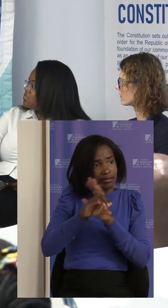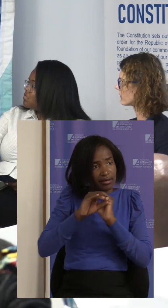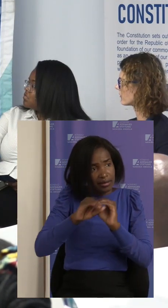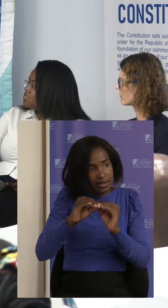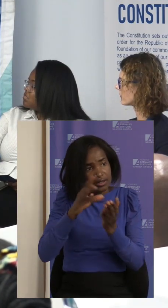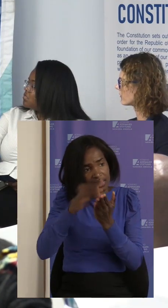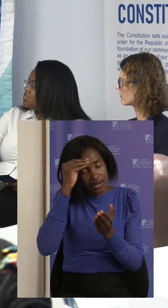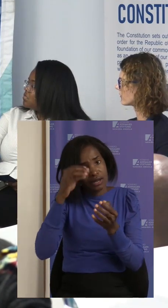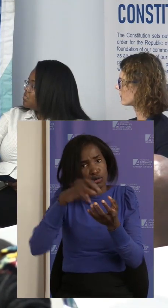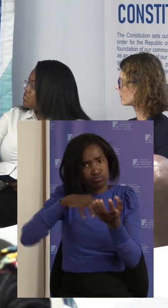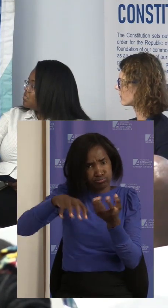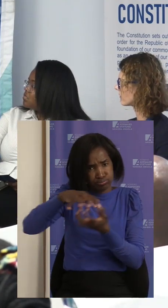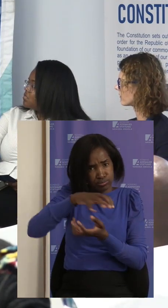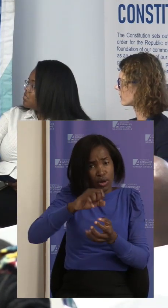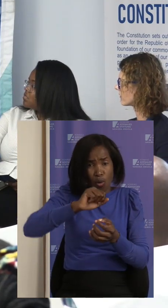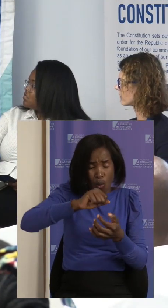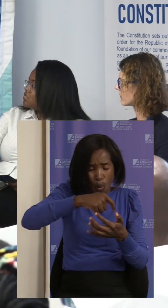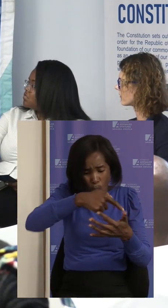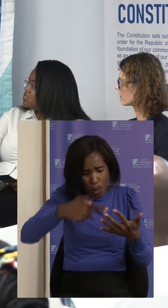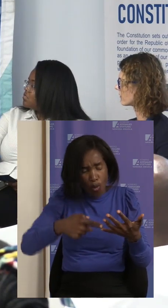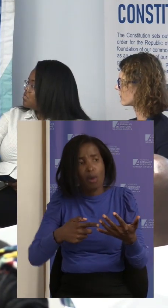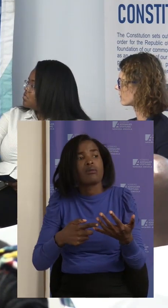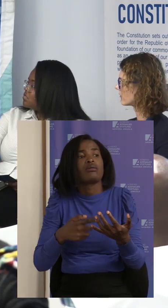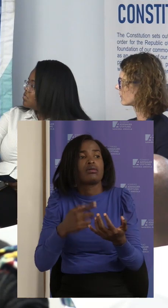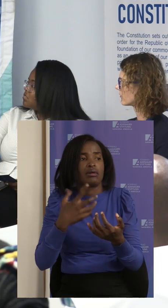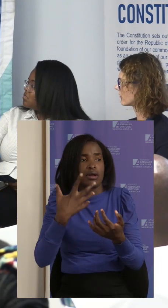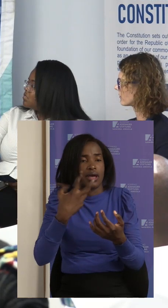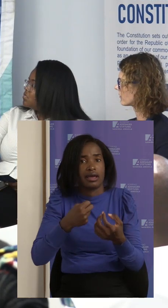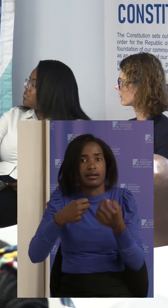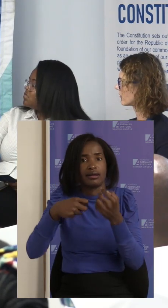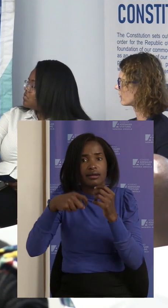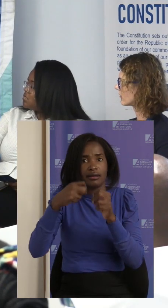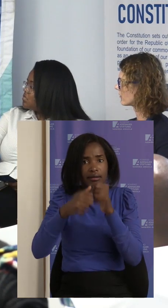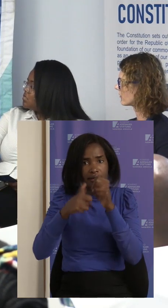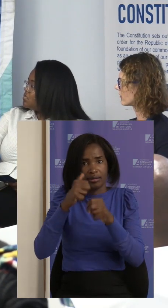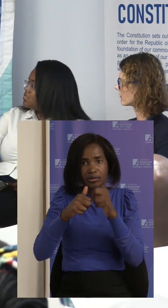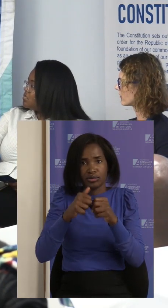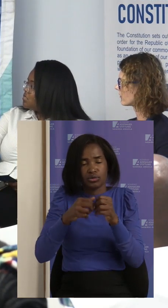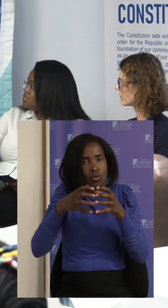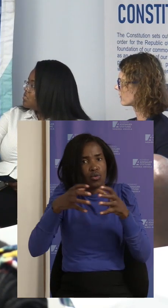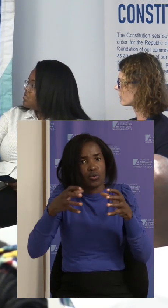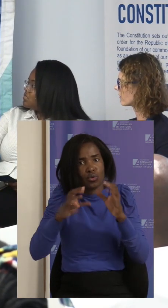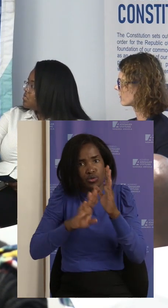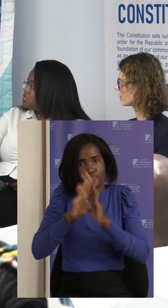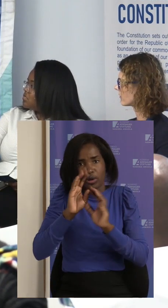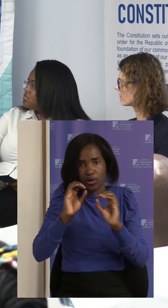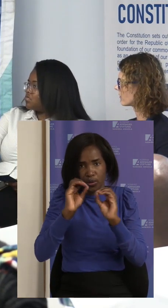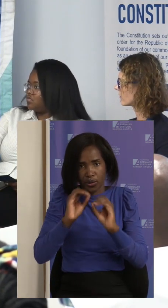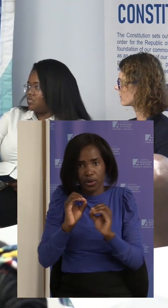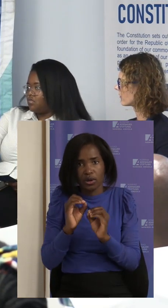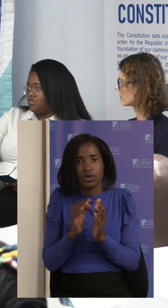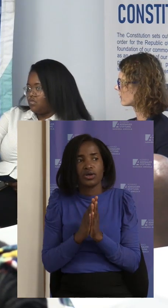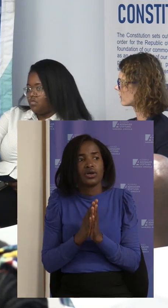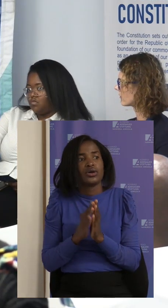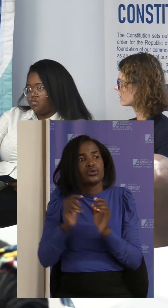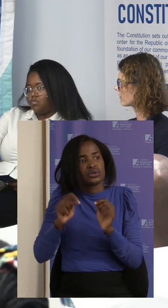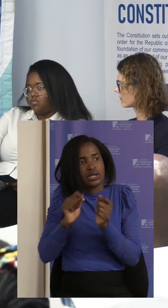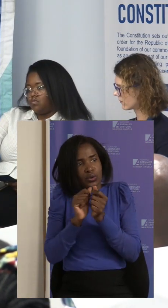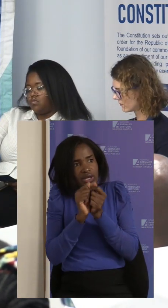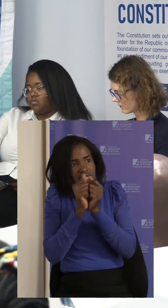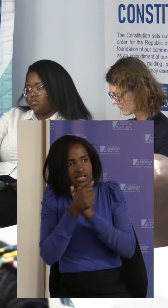interrupted. So all of that, again, had a negative effect on growth. So we really embraced this refocus